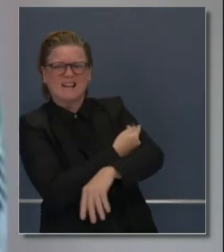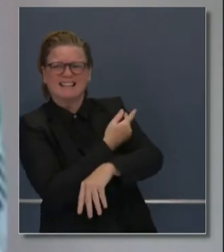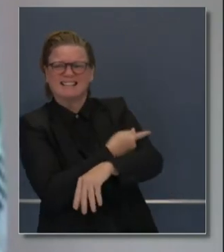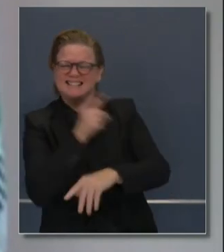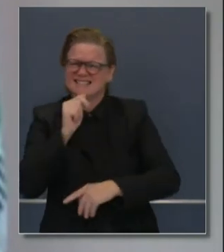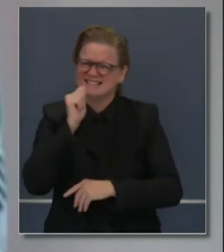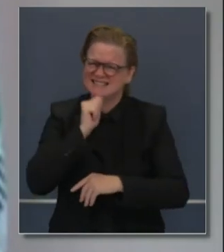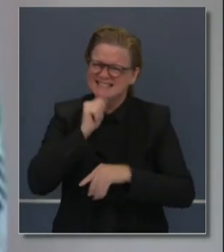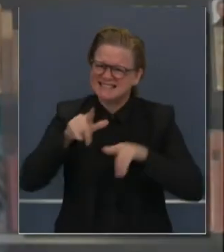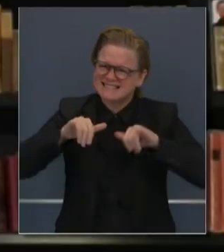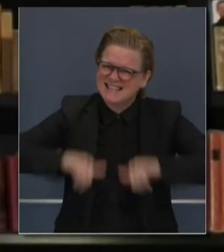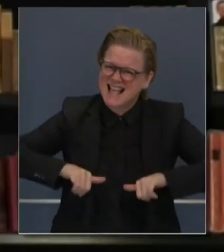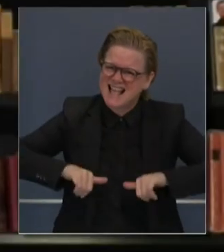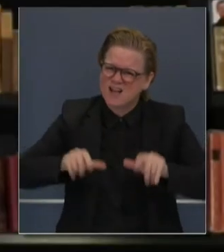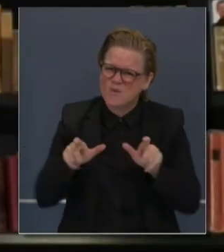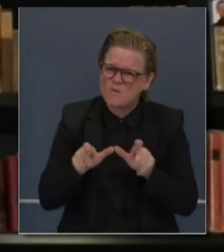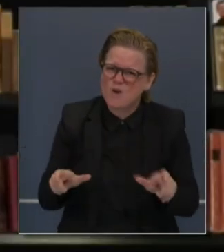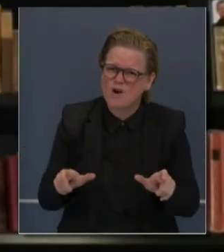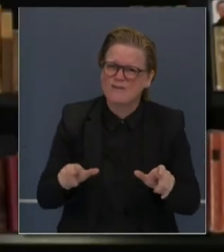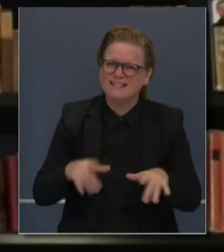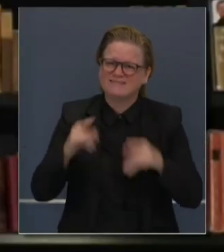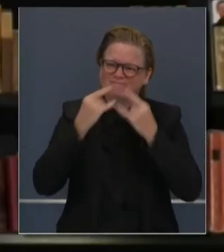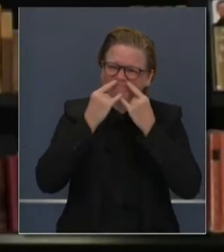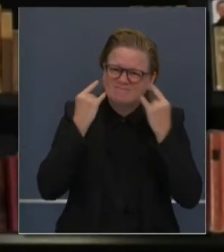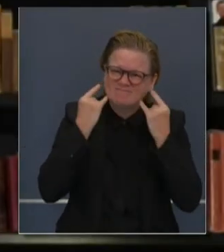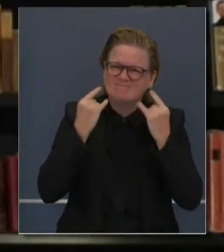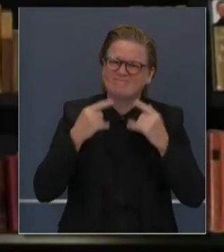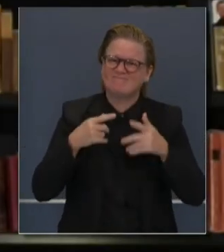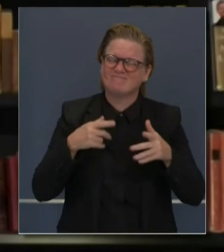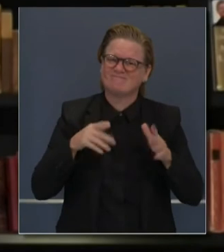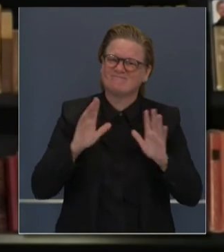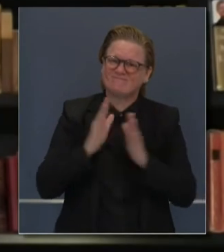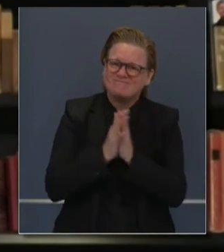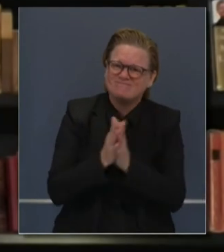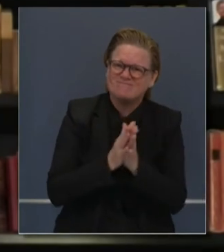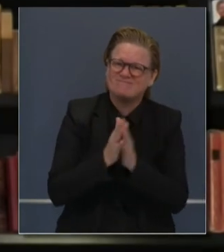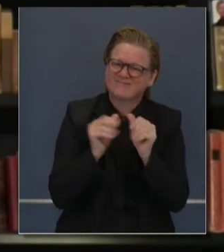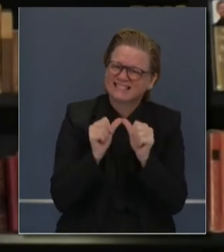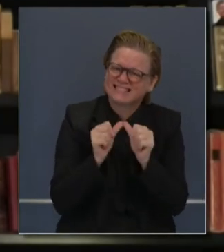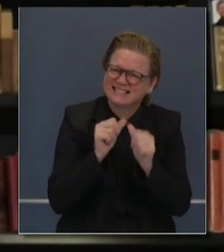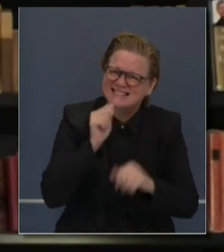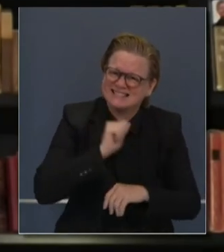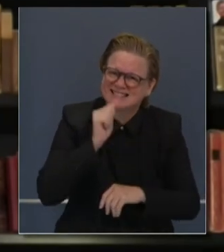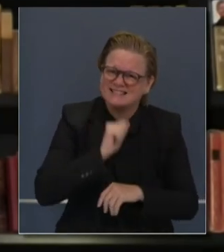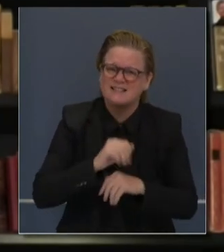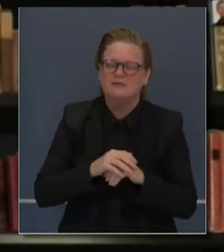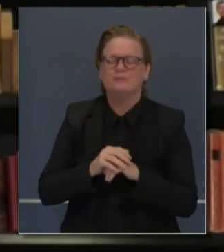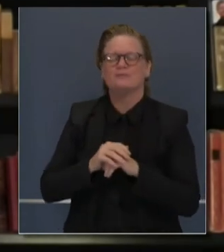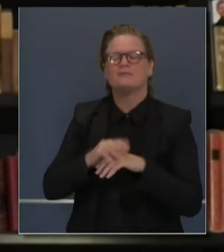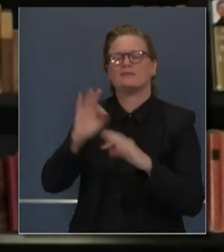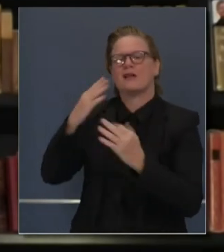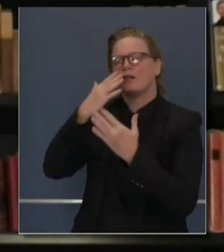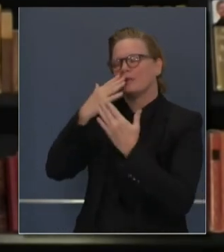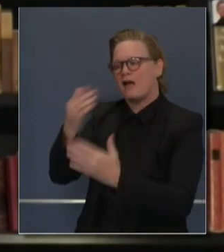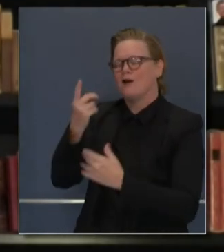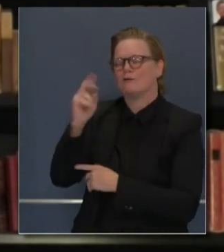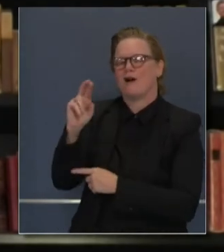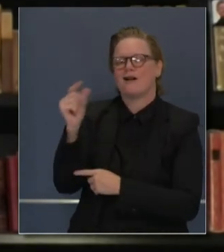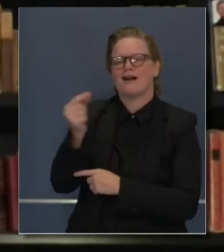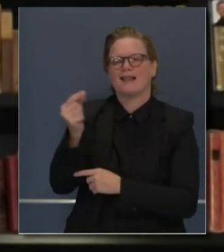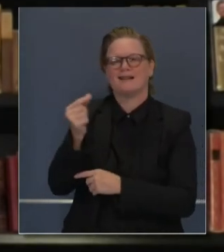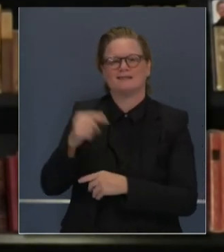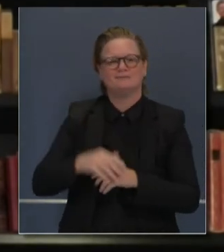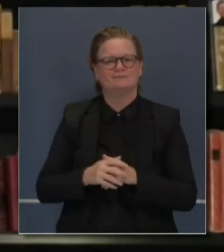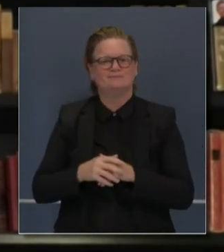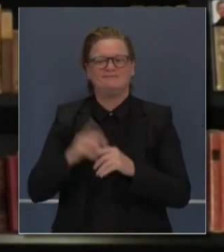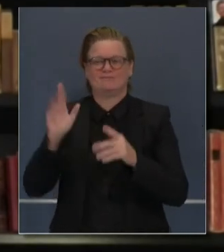note, and it's important, and forgive me for not having noted it earlier, we've lost on average 59 people a day over